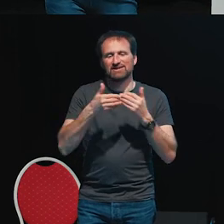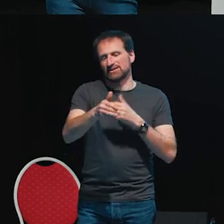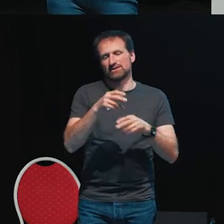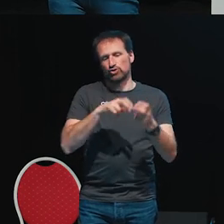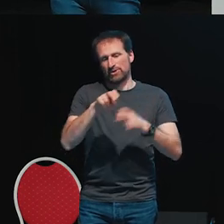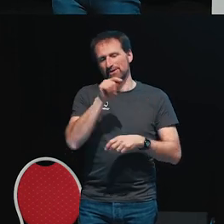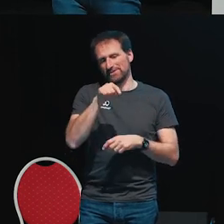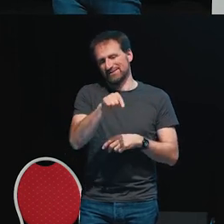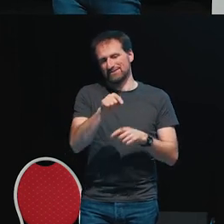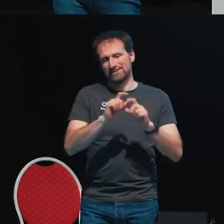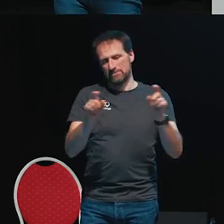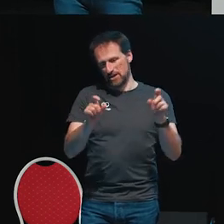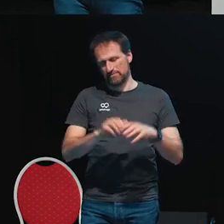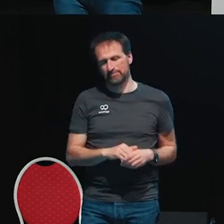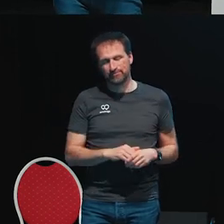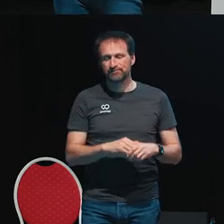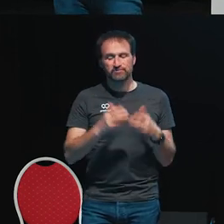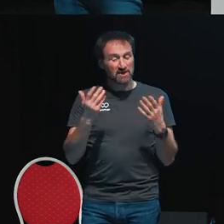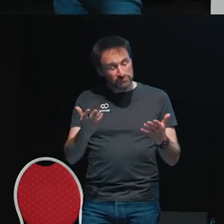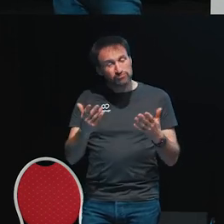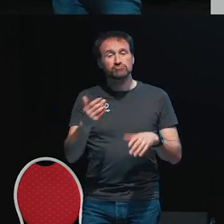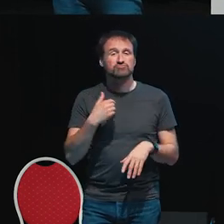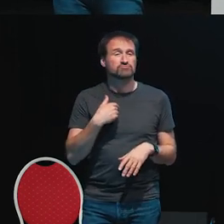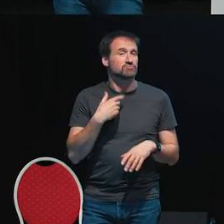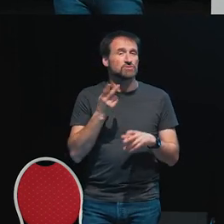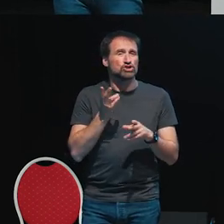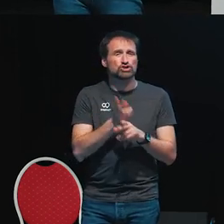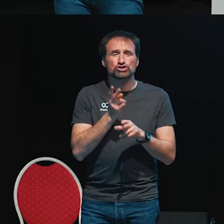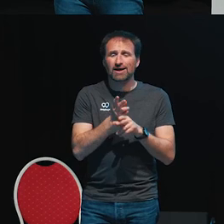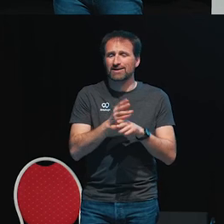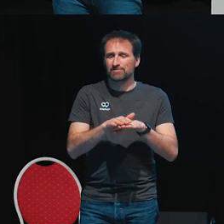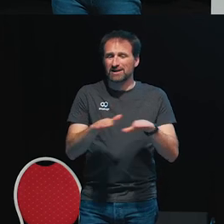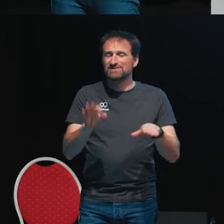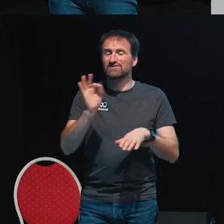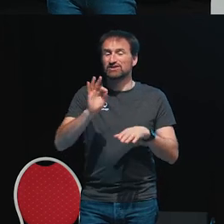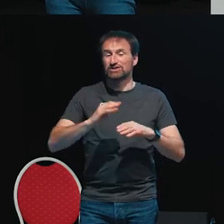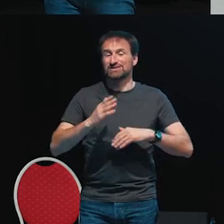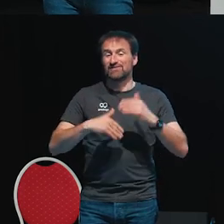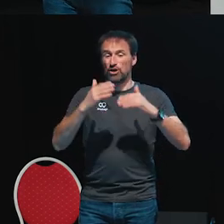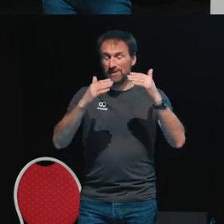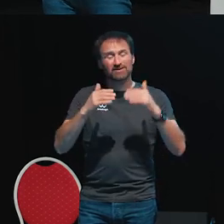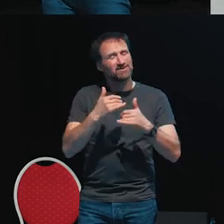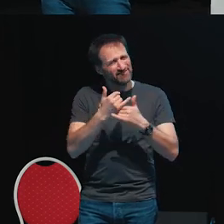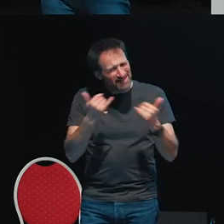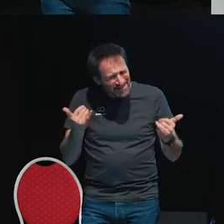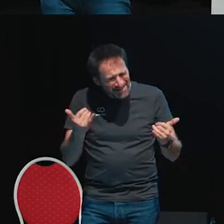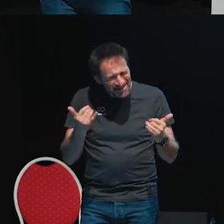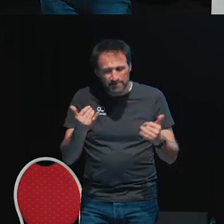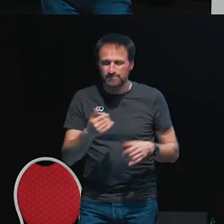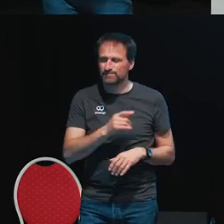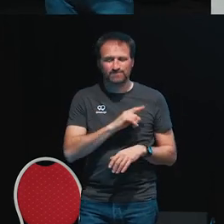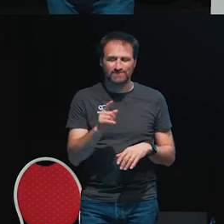the standards-based feature development is not about fight. It's not about